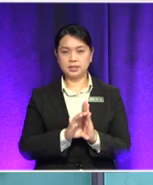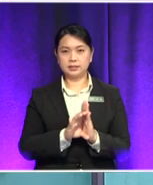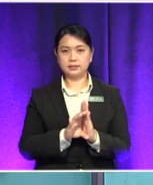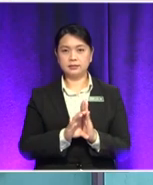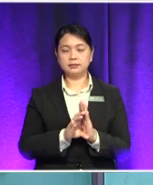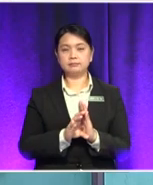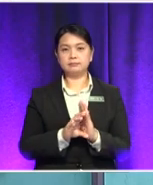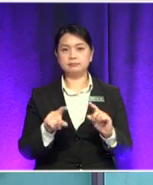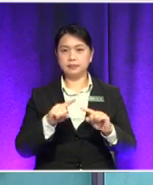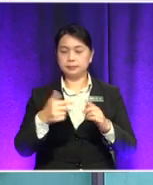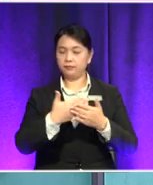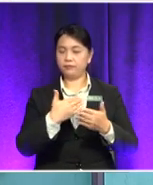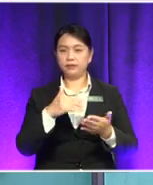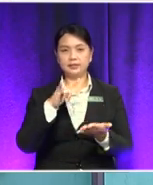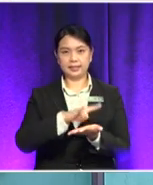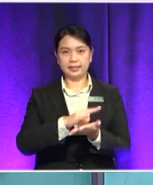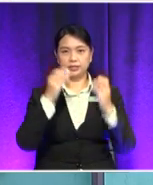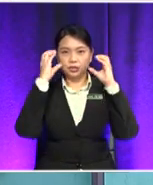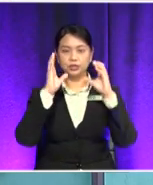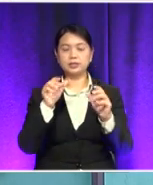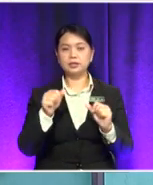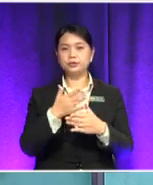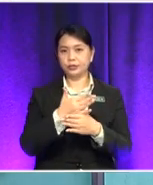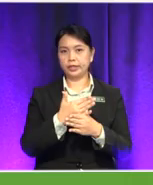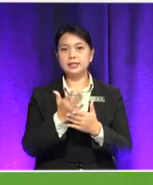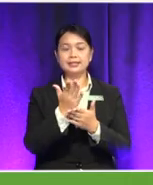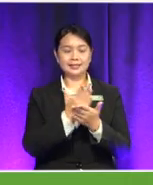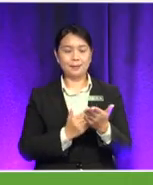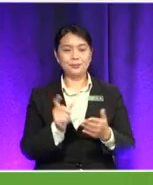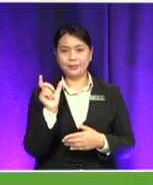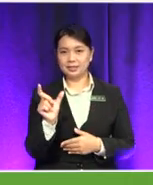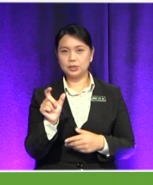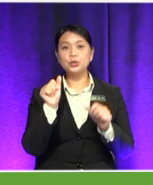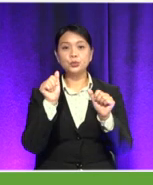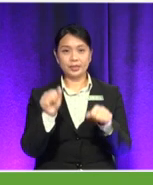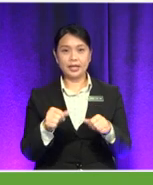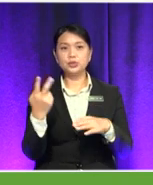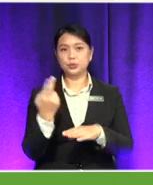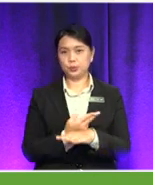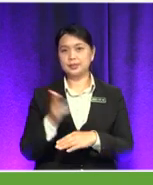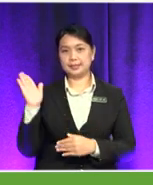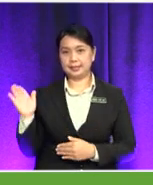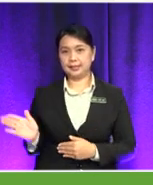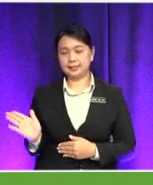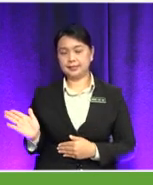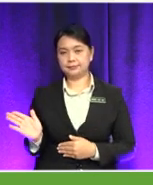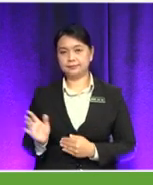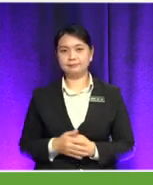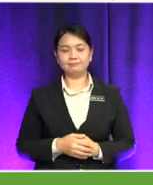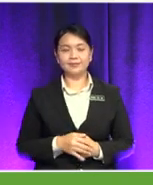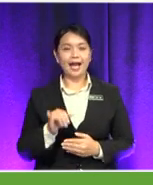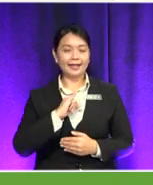you can use. Okay, you can use, I believe, I think, in my